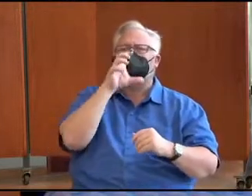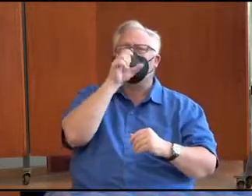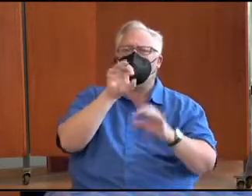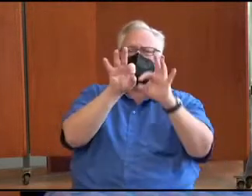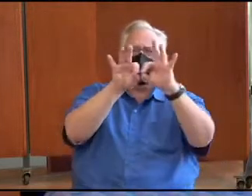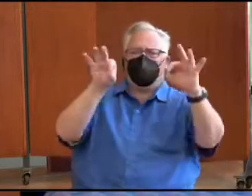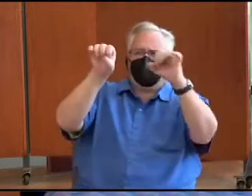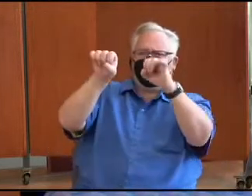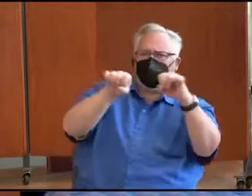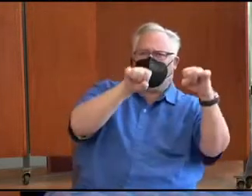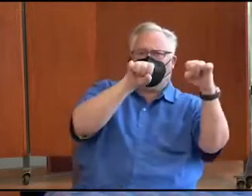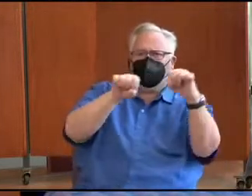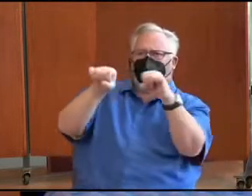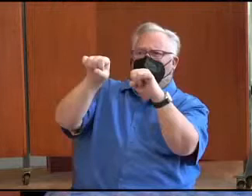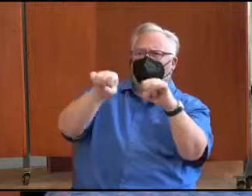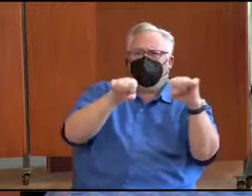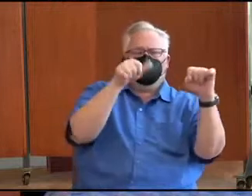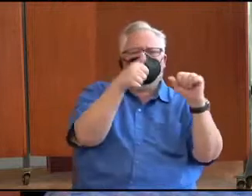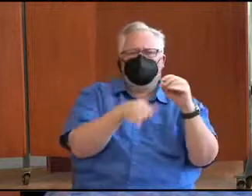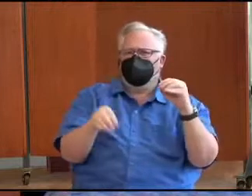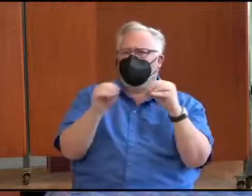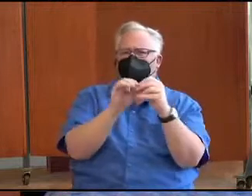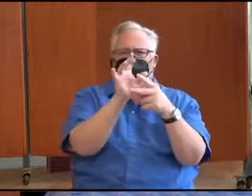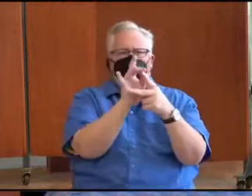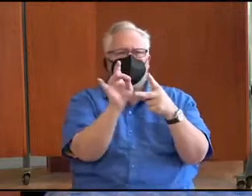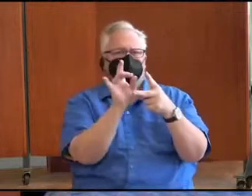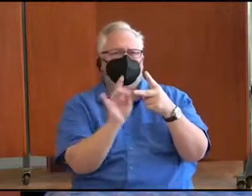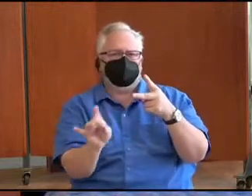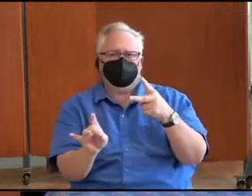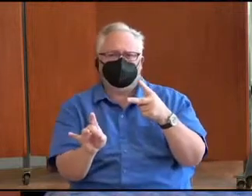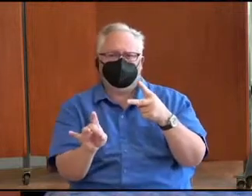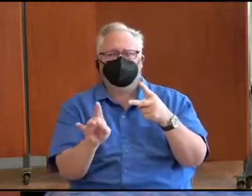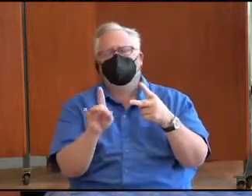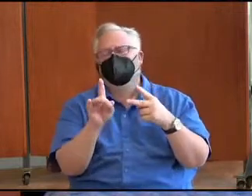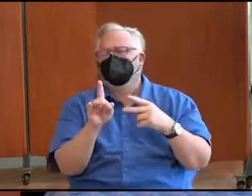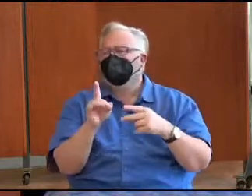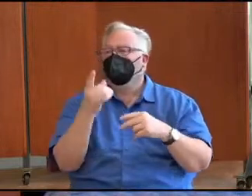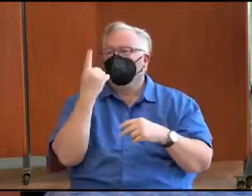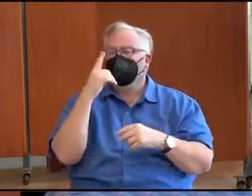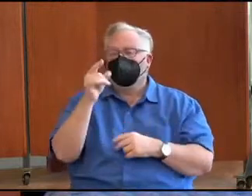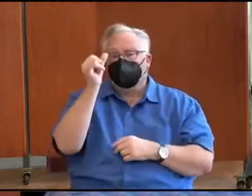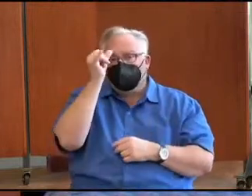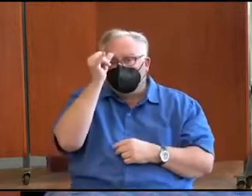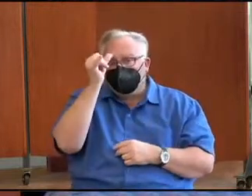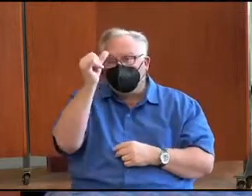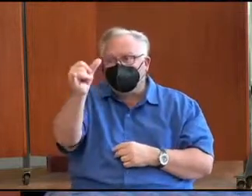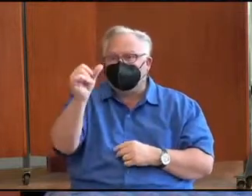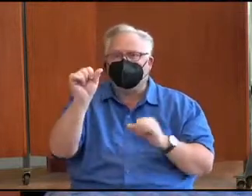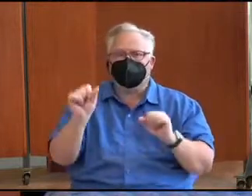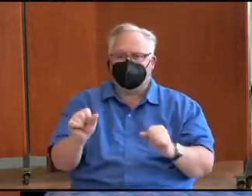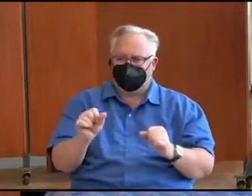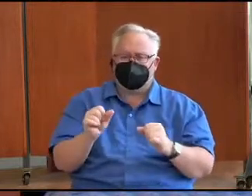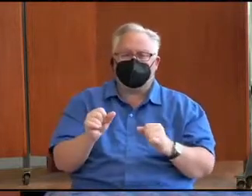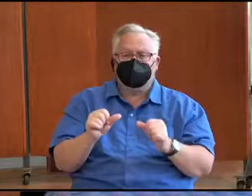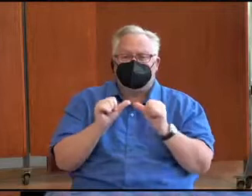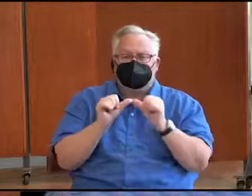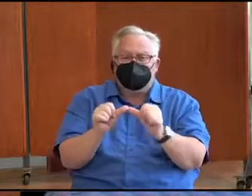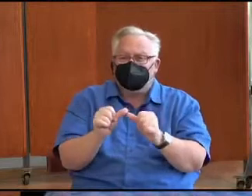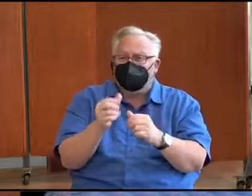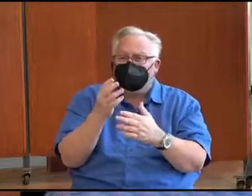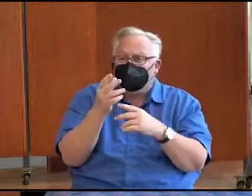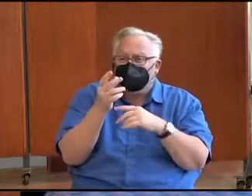no longer on the list of alternatives. So for an eternity that can last a